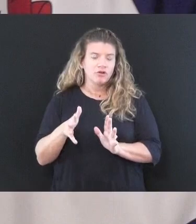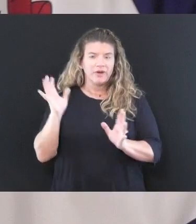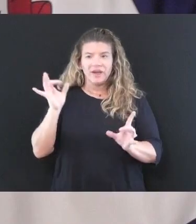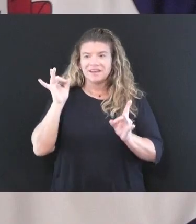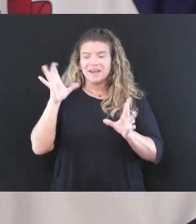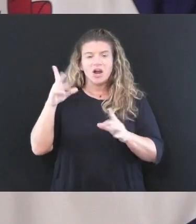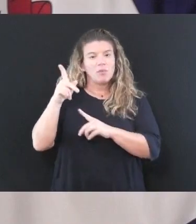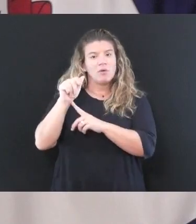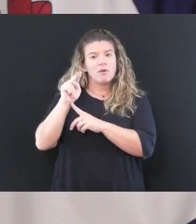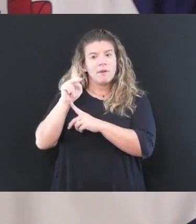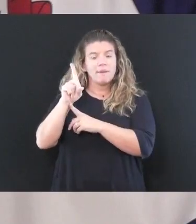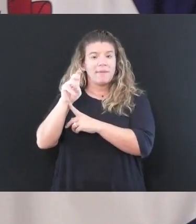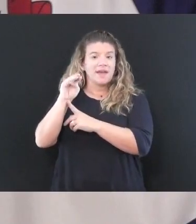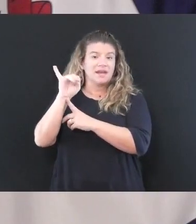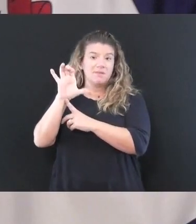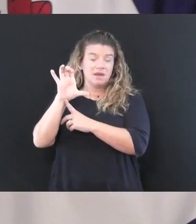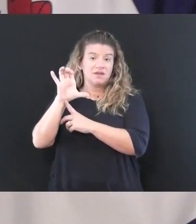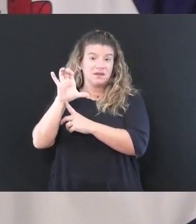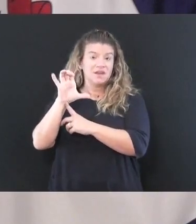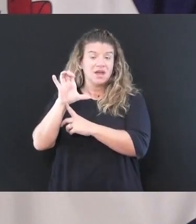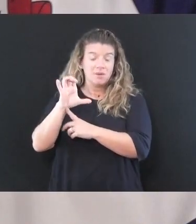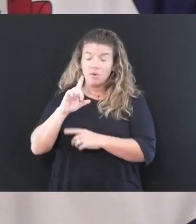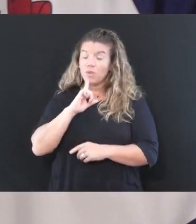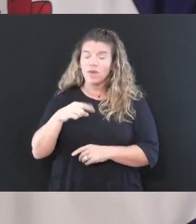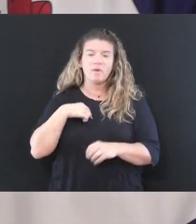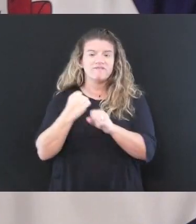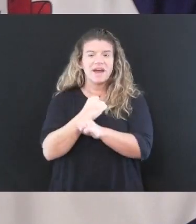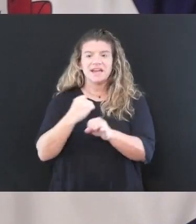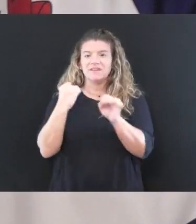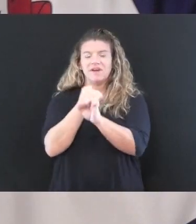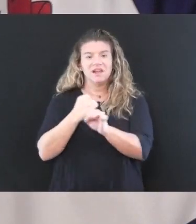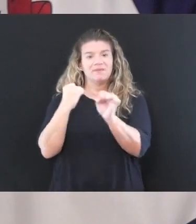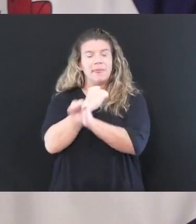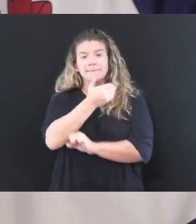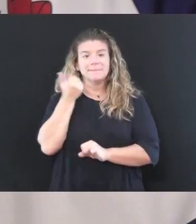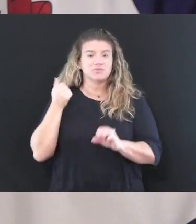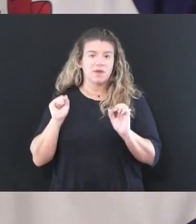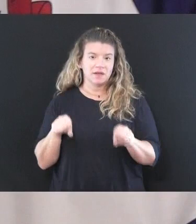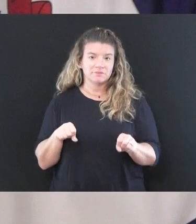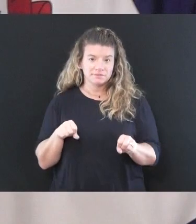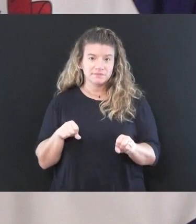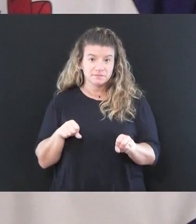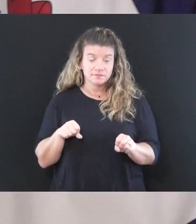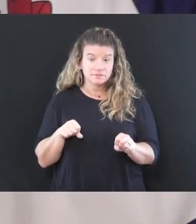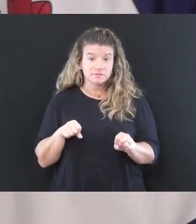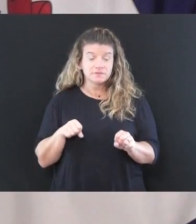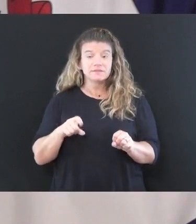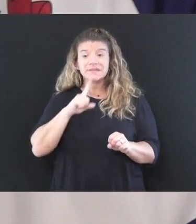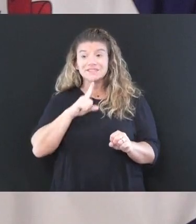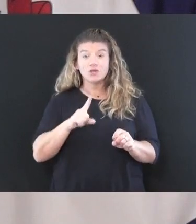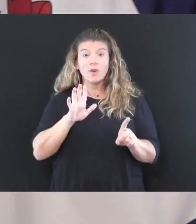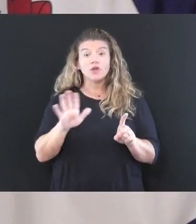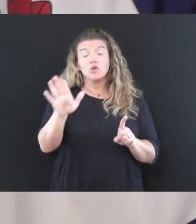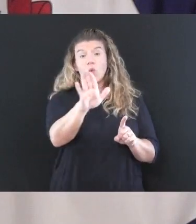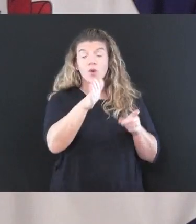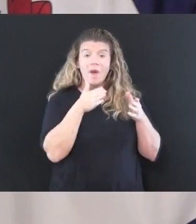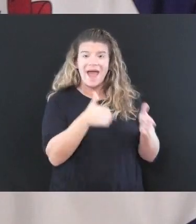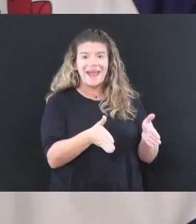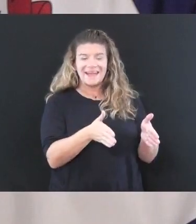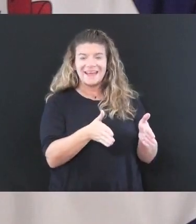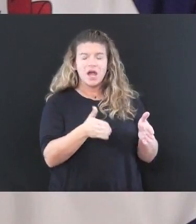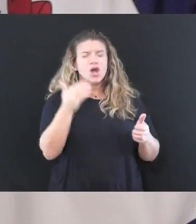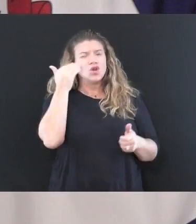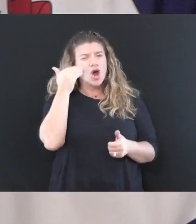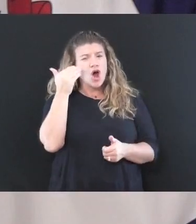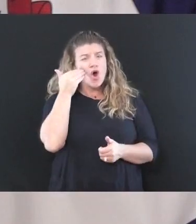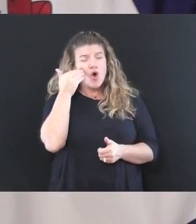pandemic we're dealing with, but we're fighting it every way we can. So in your own way, know that